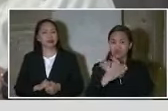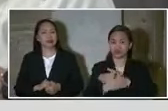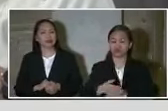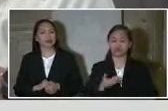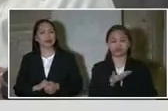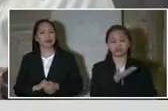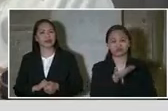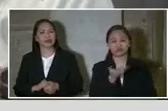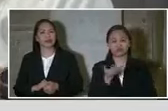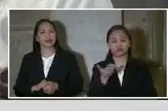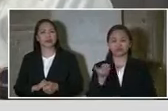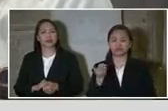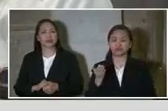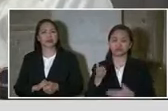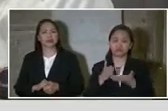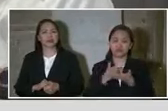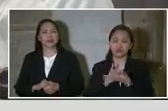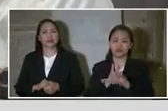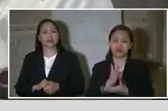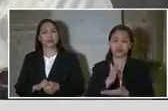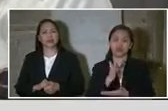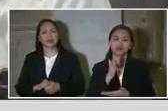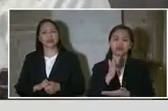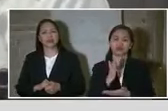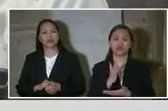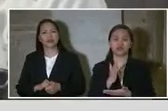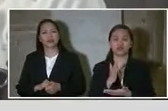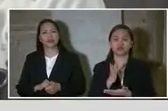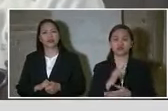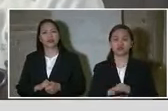darkness to the